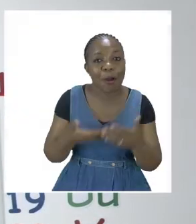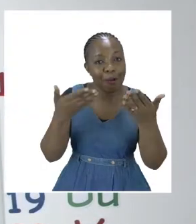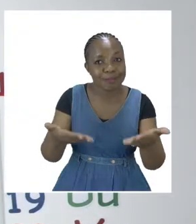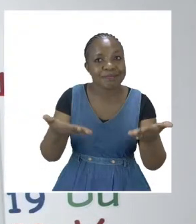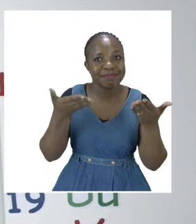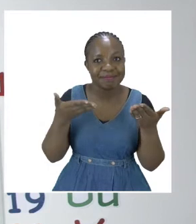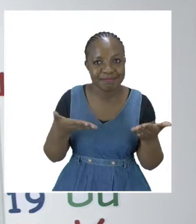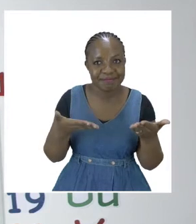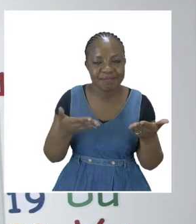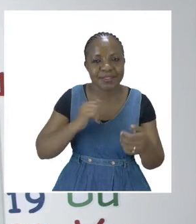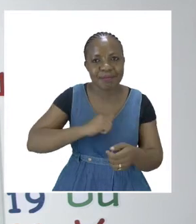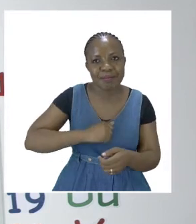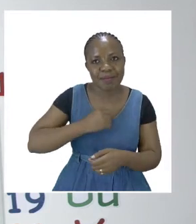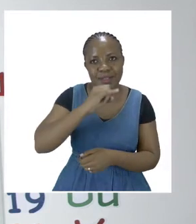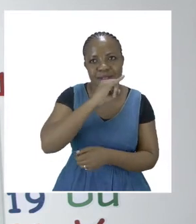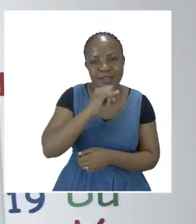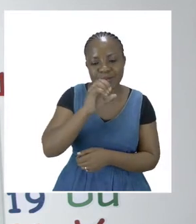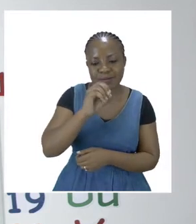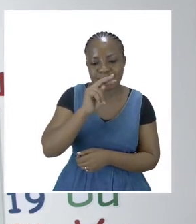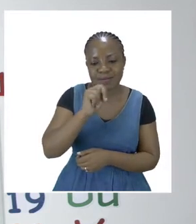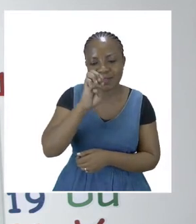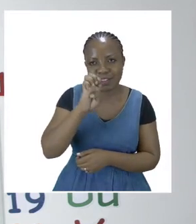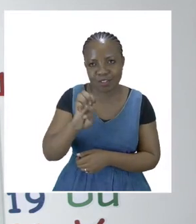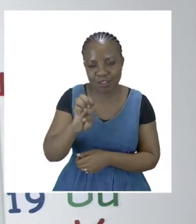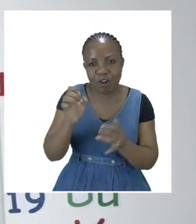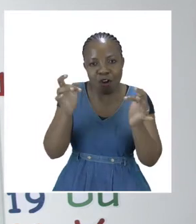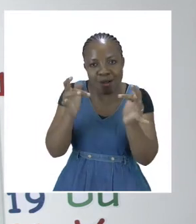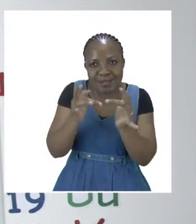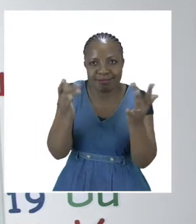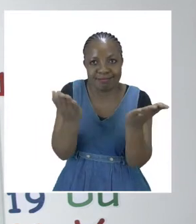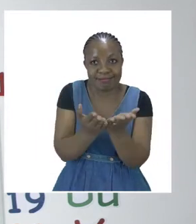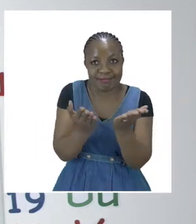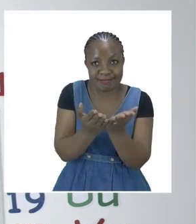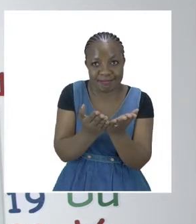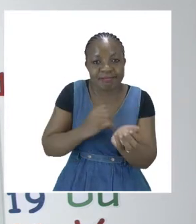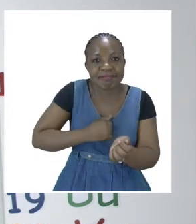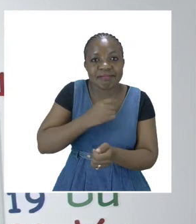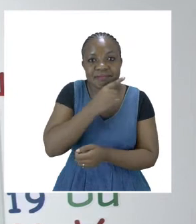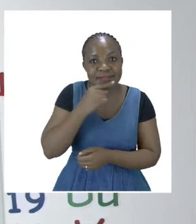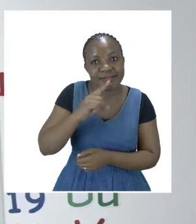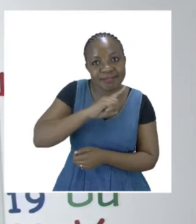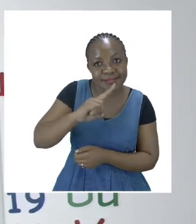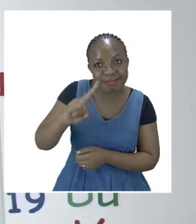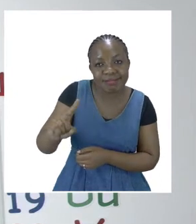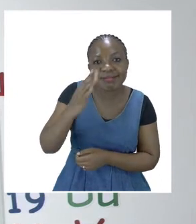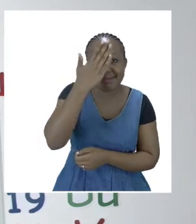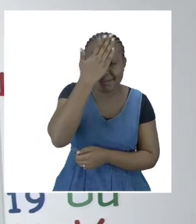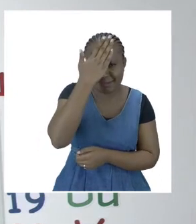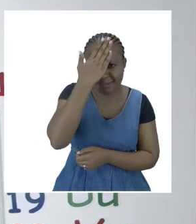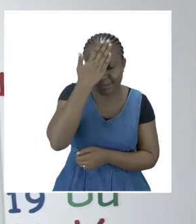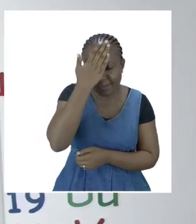Welcome to My Zone Online School. My name is Teacher Mutsa. Get your education